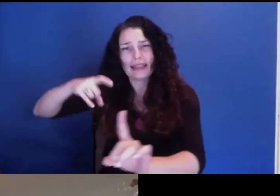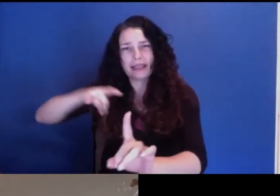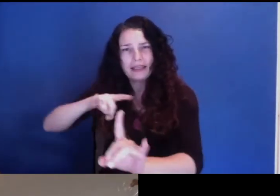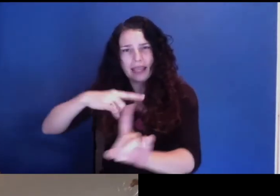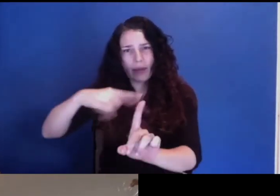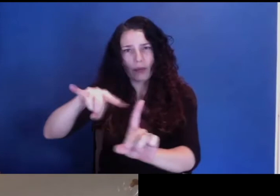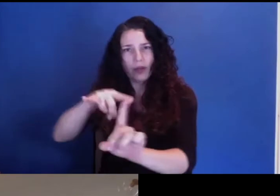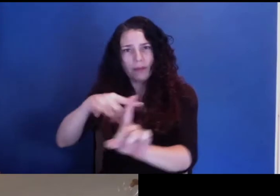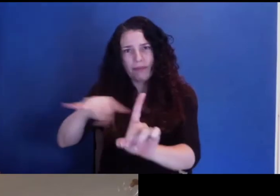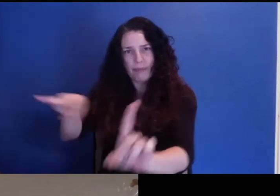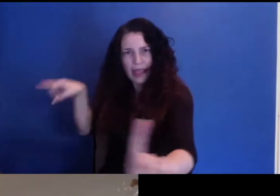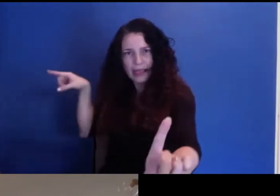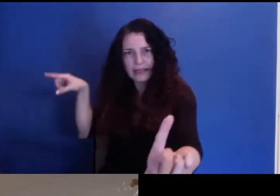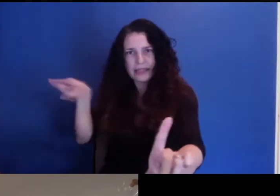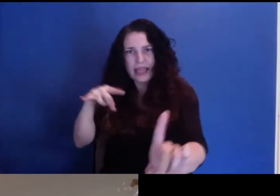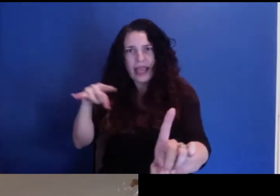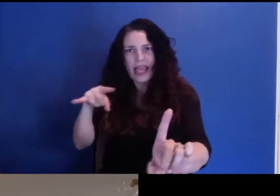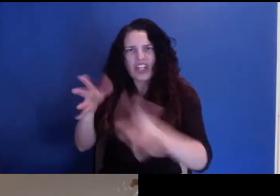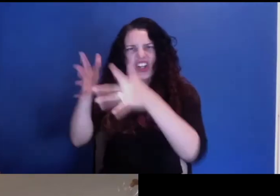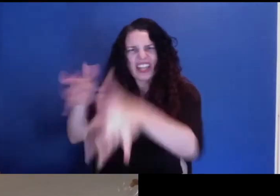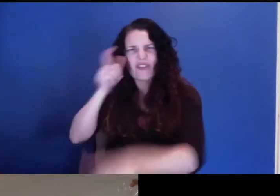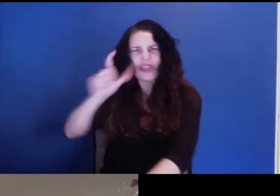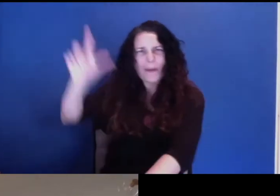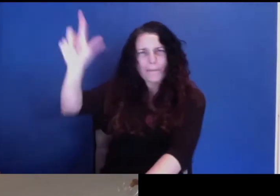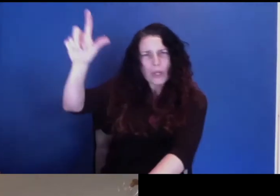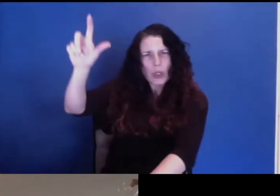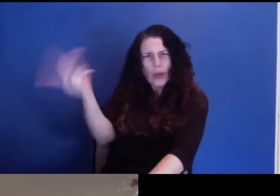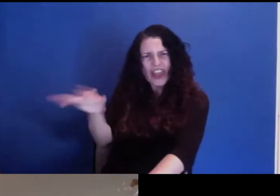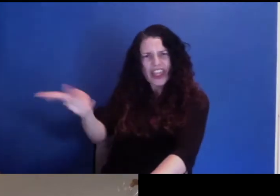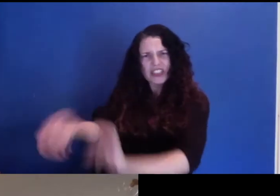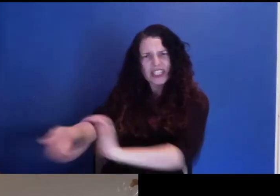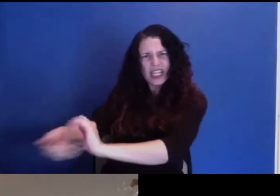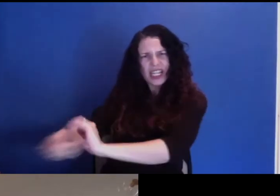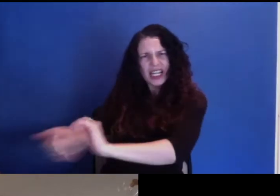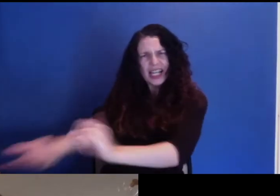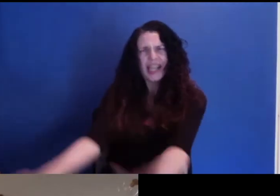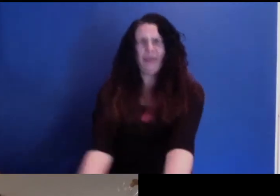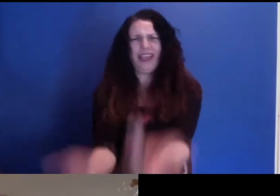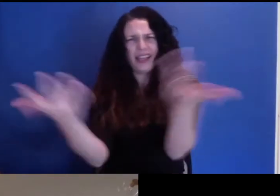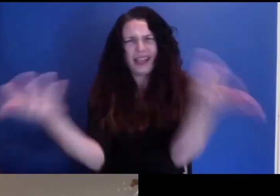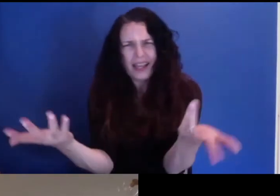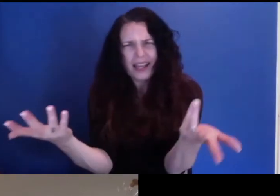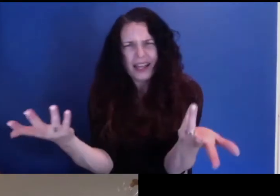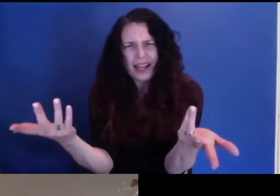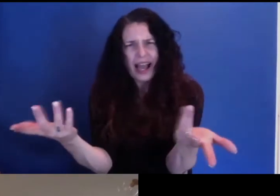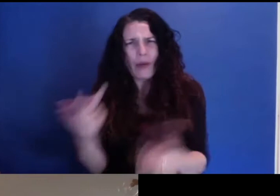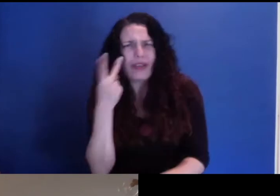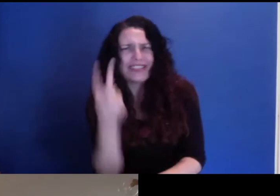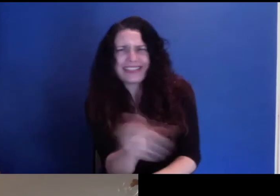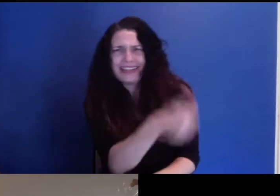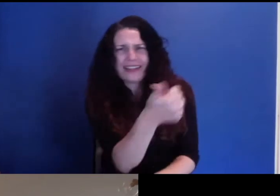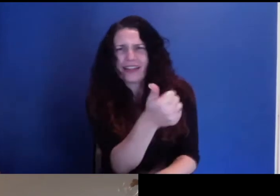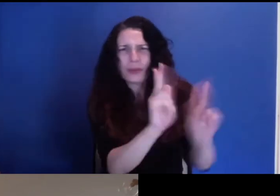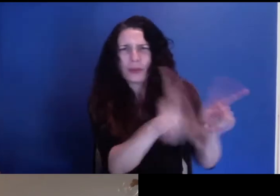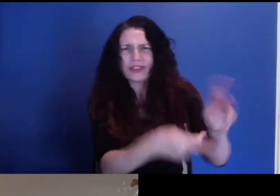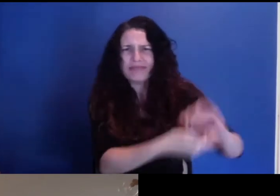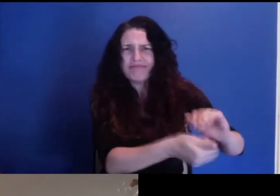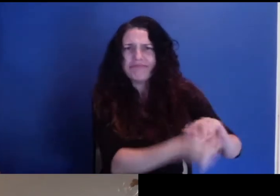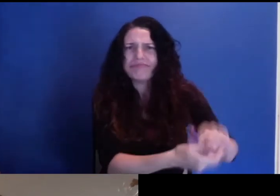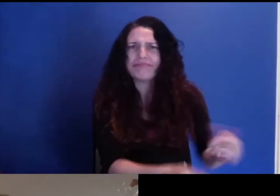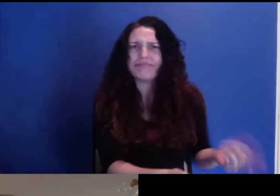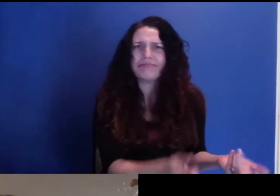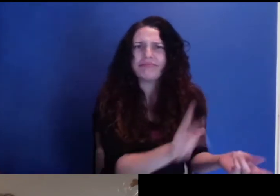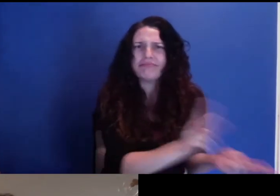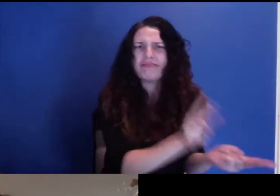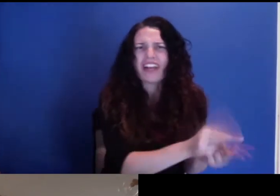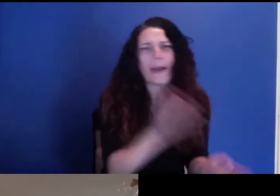fucking moon as they start fucking. And I was like, okay, so we've seen Timothy Chalamet fuck a peach, a fruit, okay? We've seen him